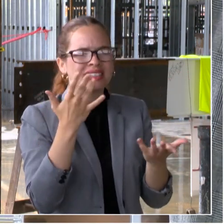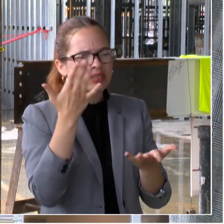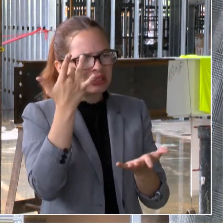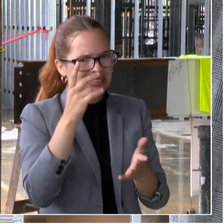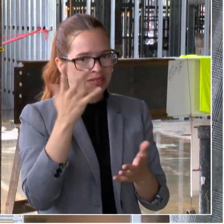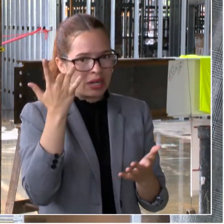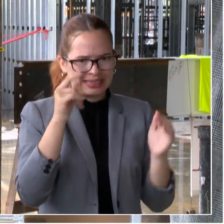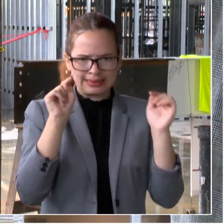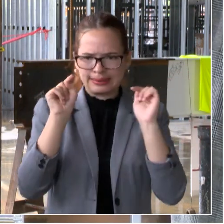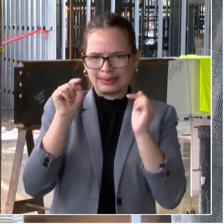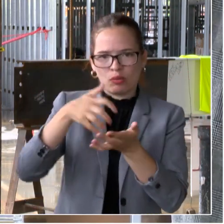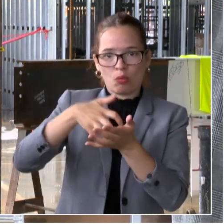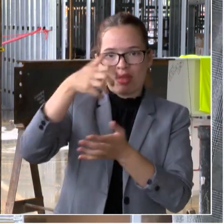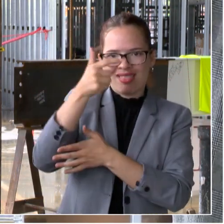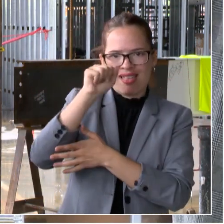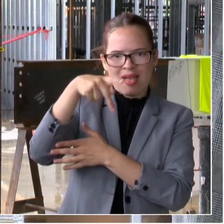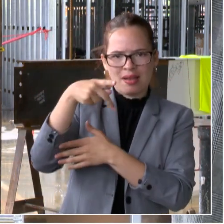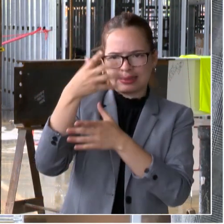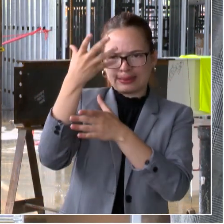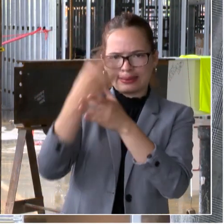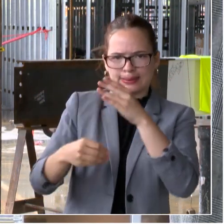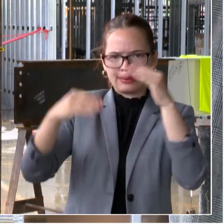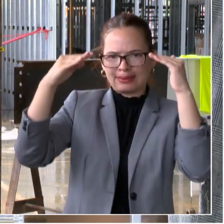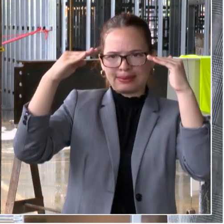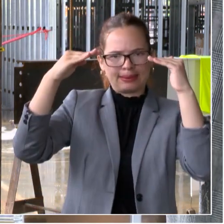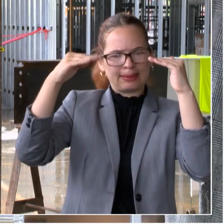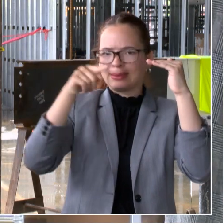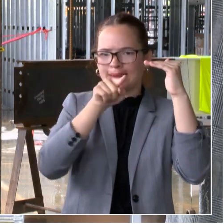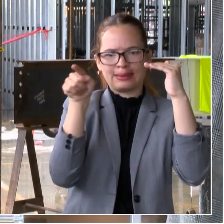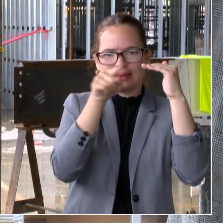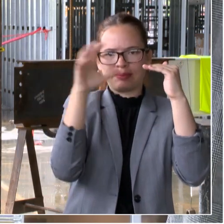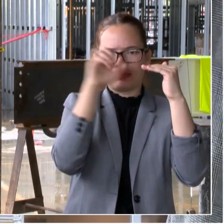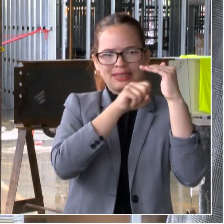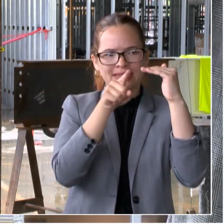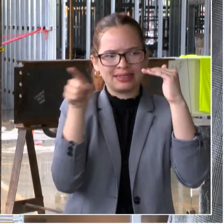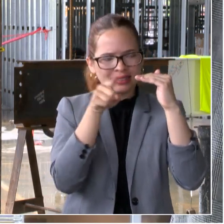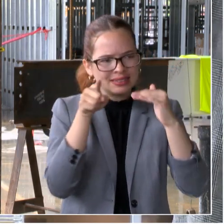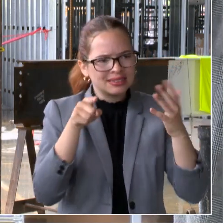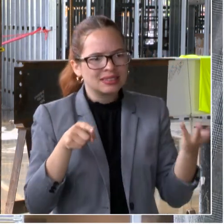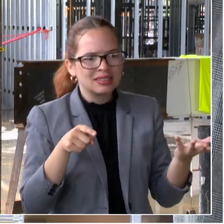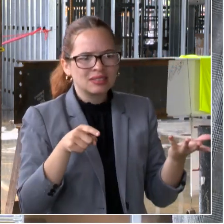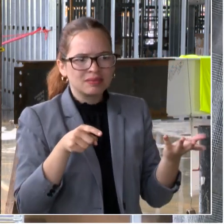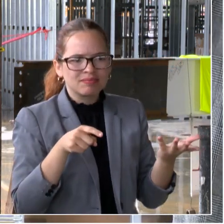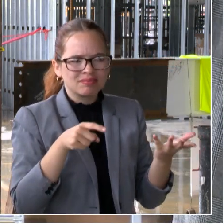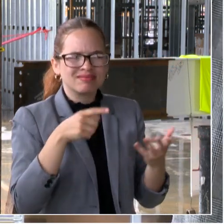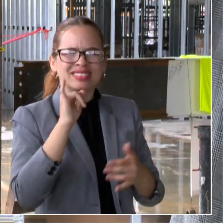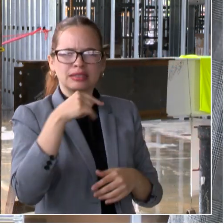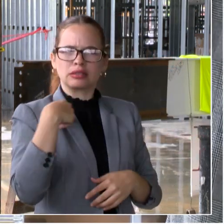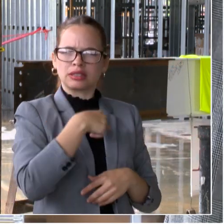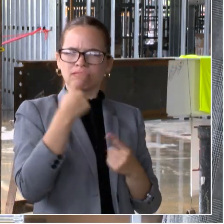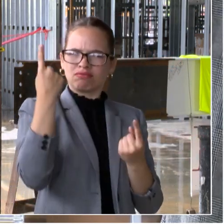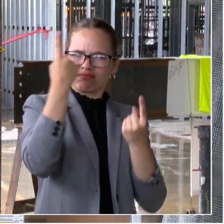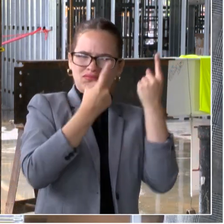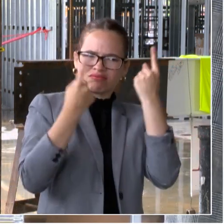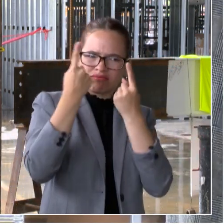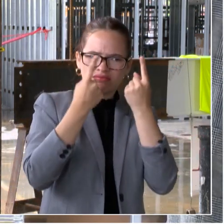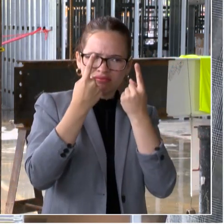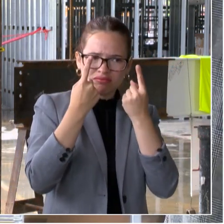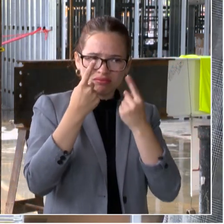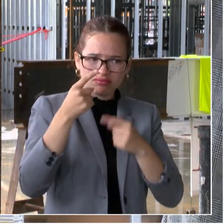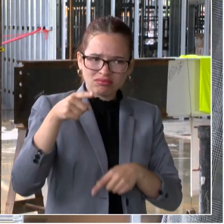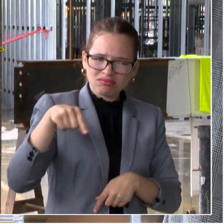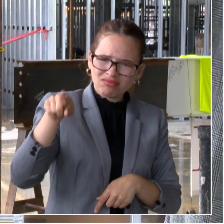powerful. And why is that? For me, the one word I use is just impact. The impact that this project is having is absolutely